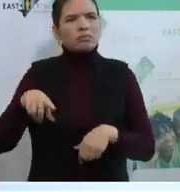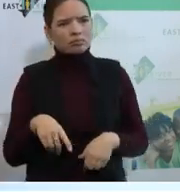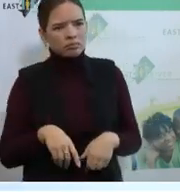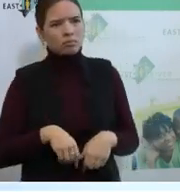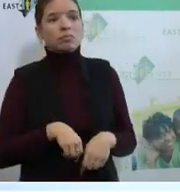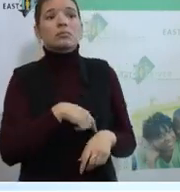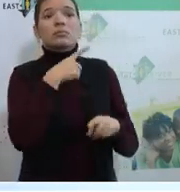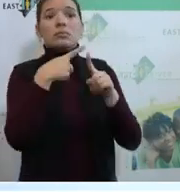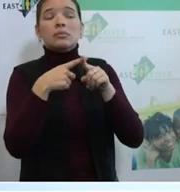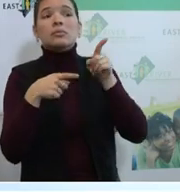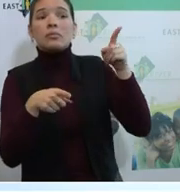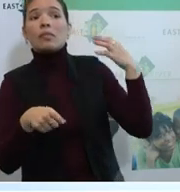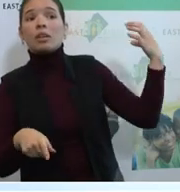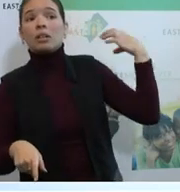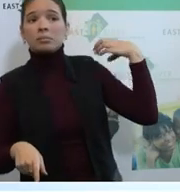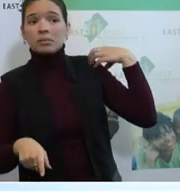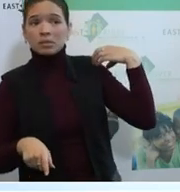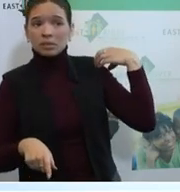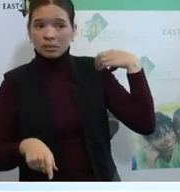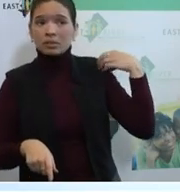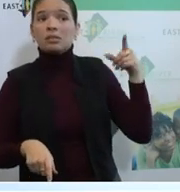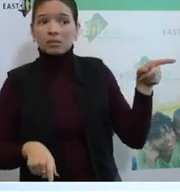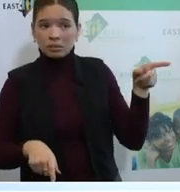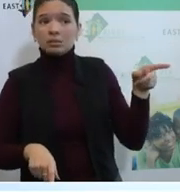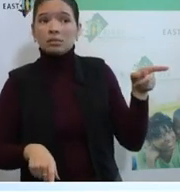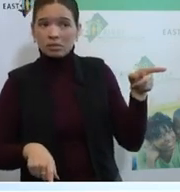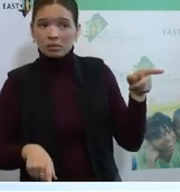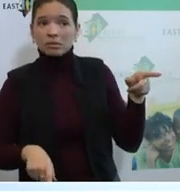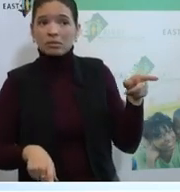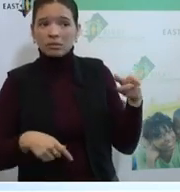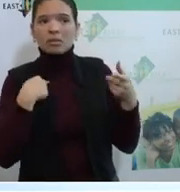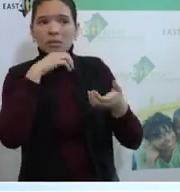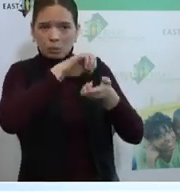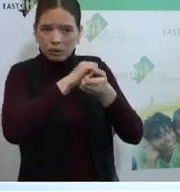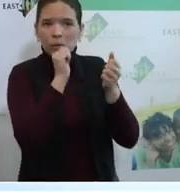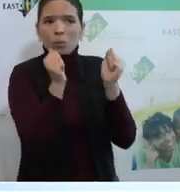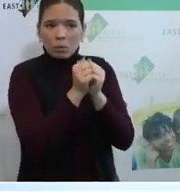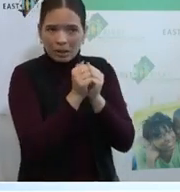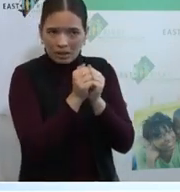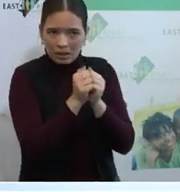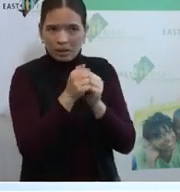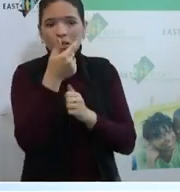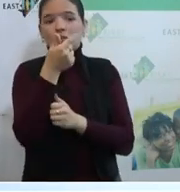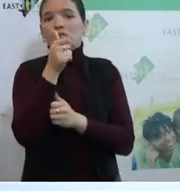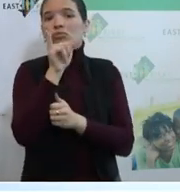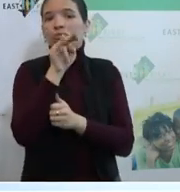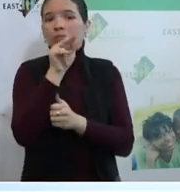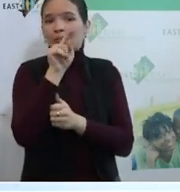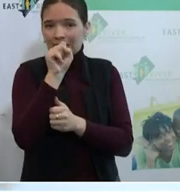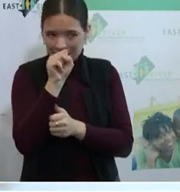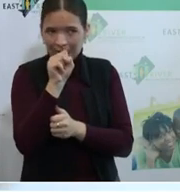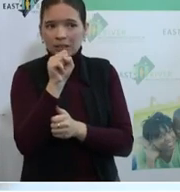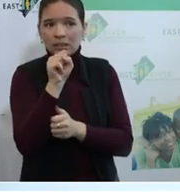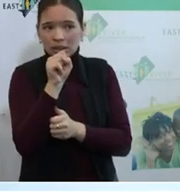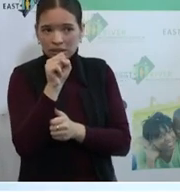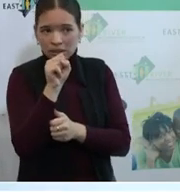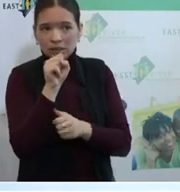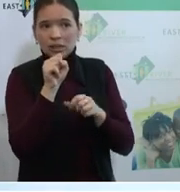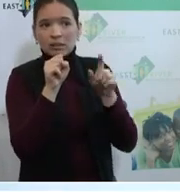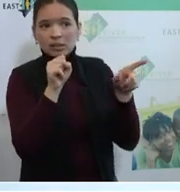we announced that we're working with Giant to try to fix the problem that was created when Walmart